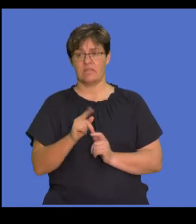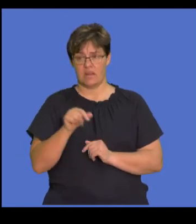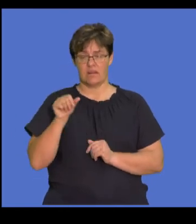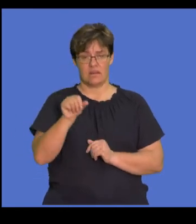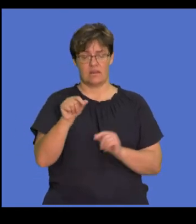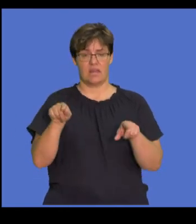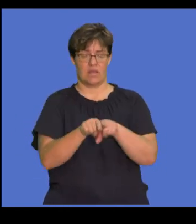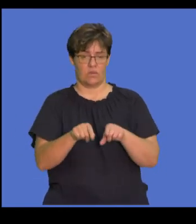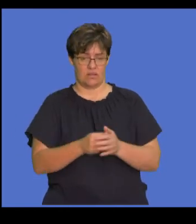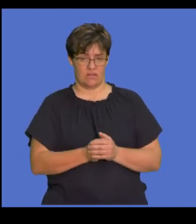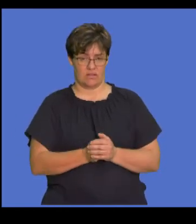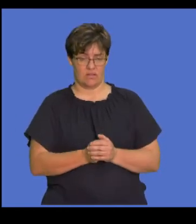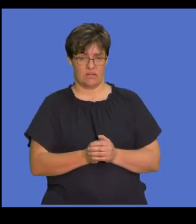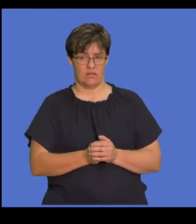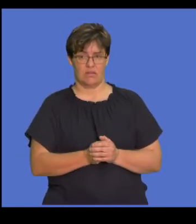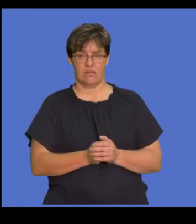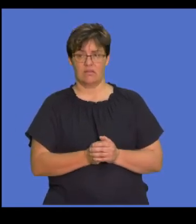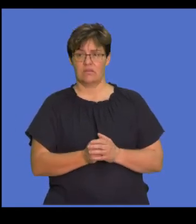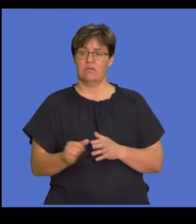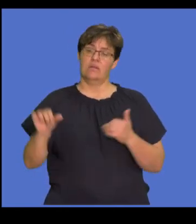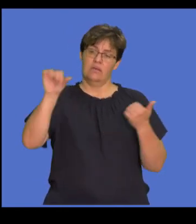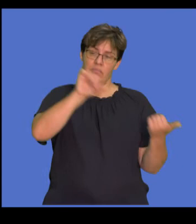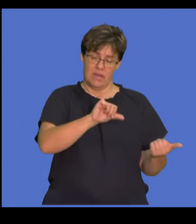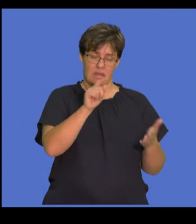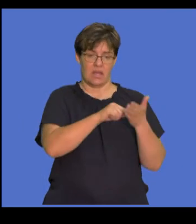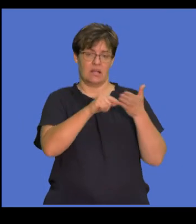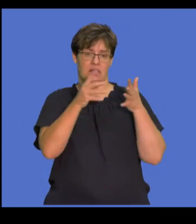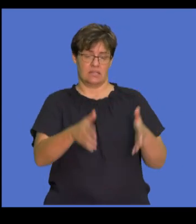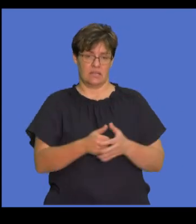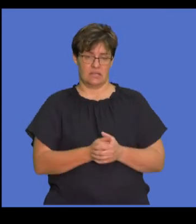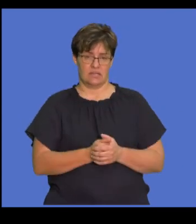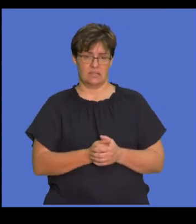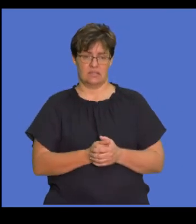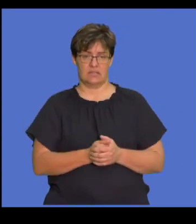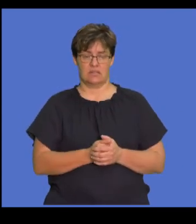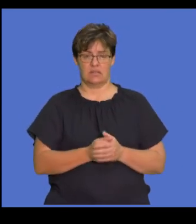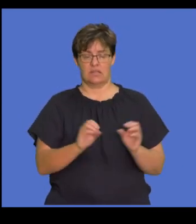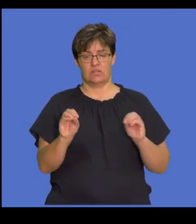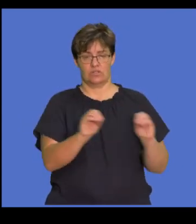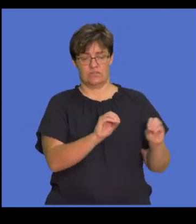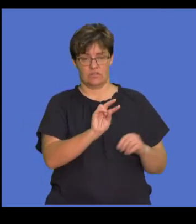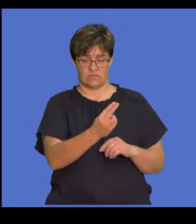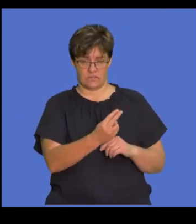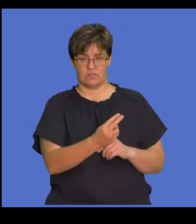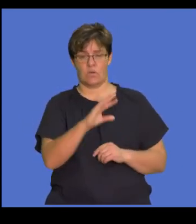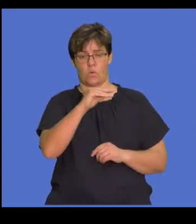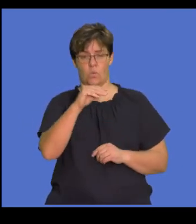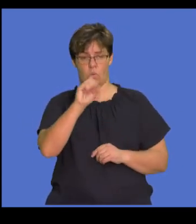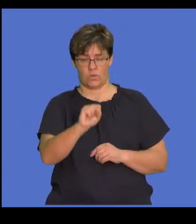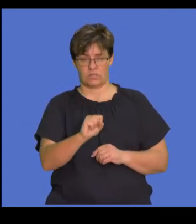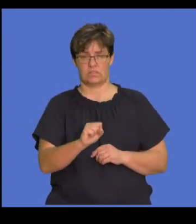0,715, and then you press your equal sign, right? So I'm gonna go back to my calculator,